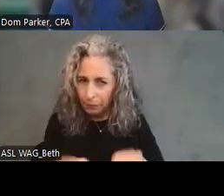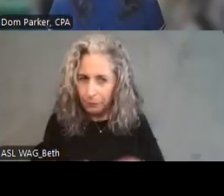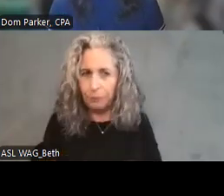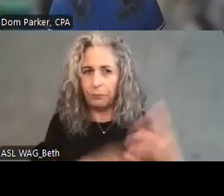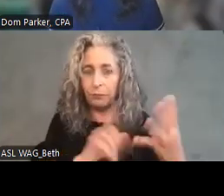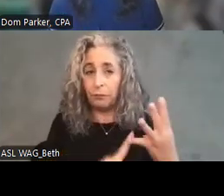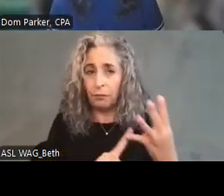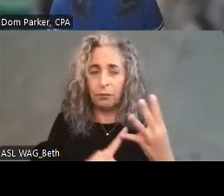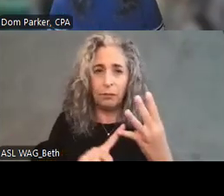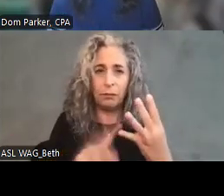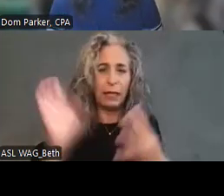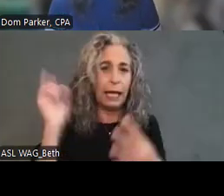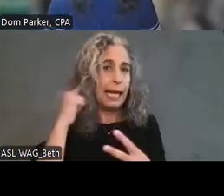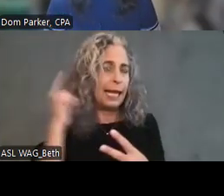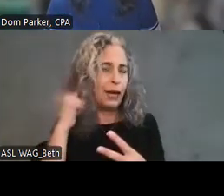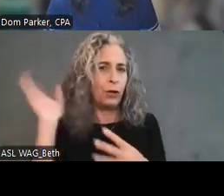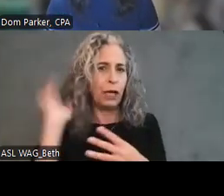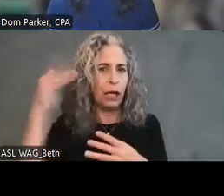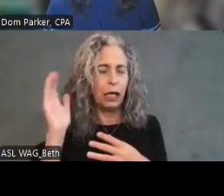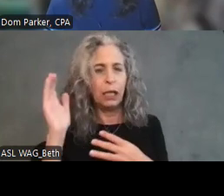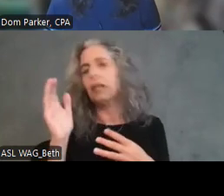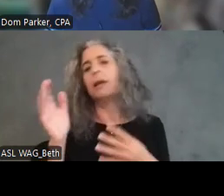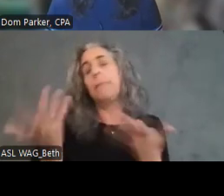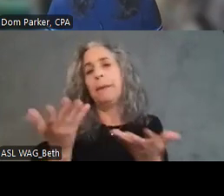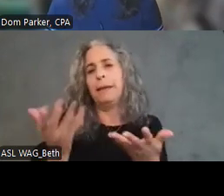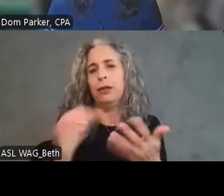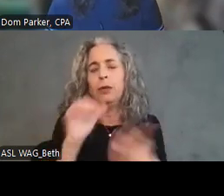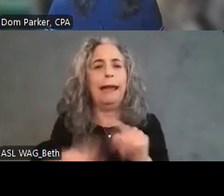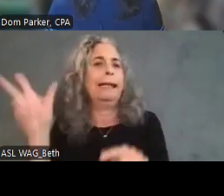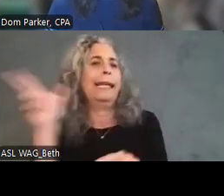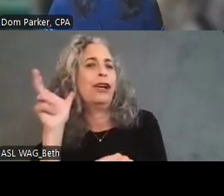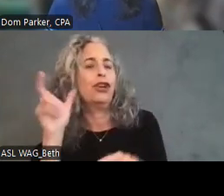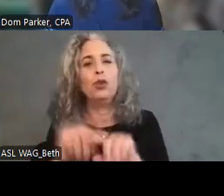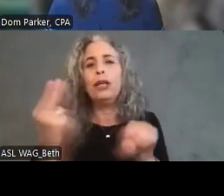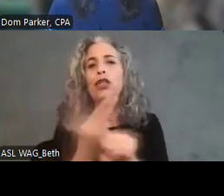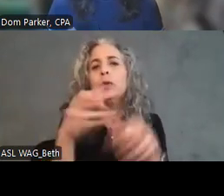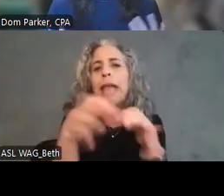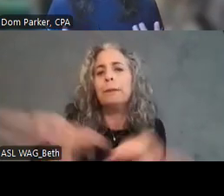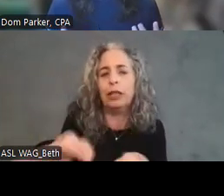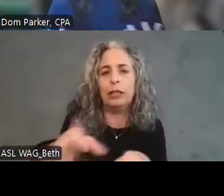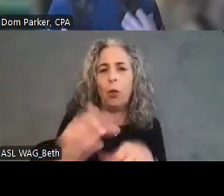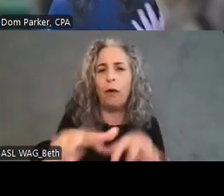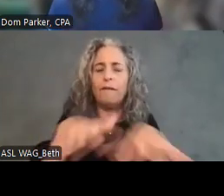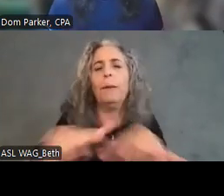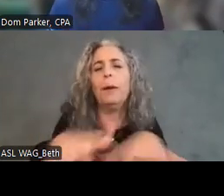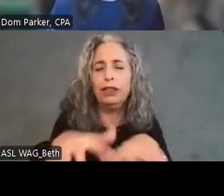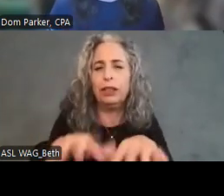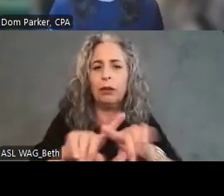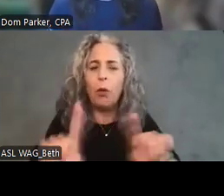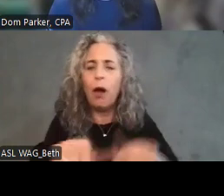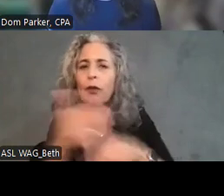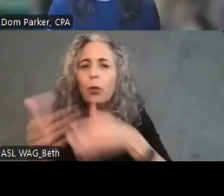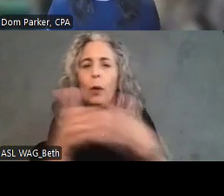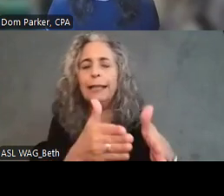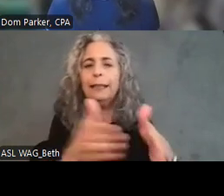Hearing would relate to something like having subtitles, visual cues, and haptic vibrations, which can act as a secondary